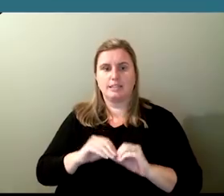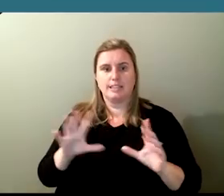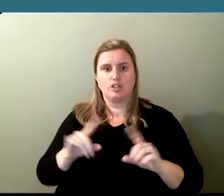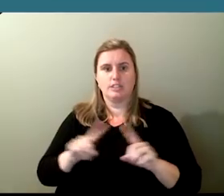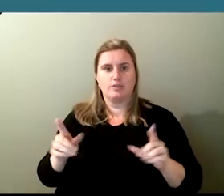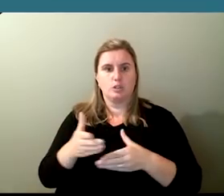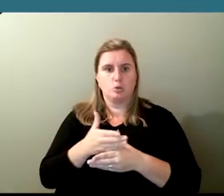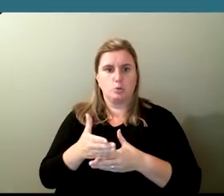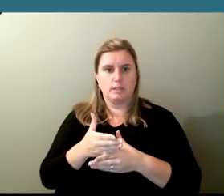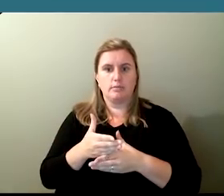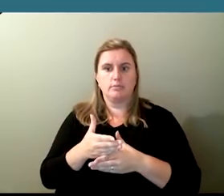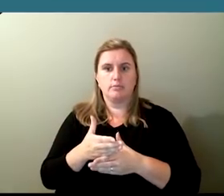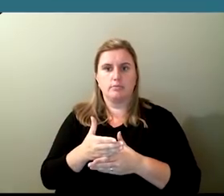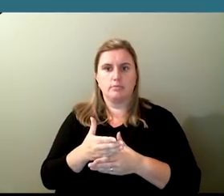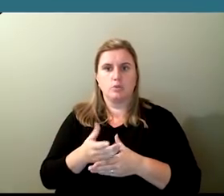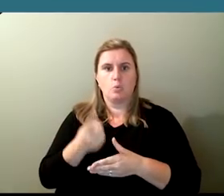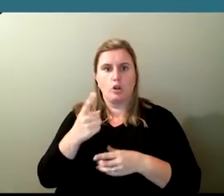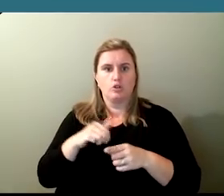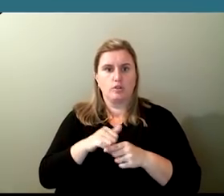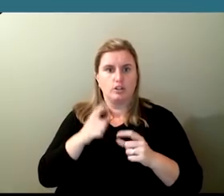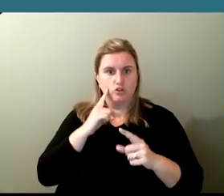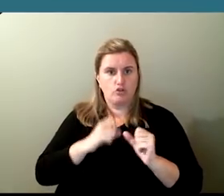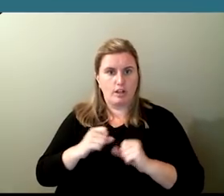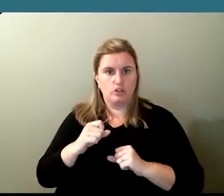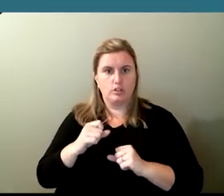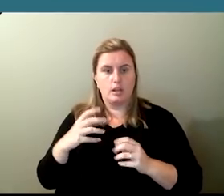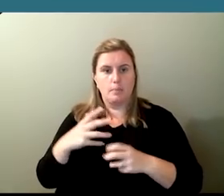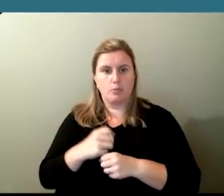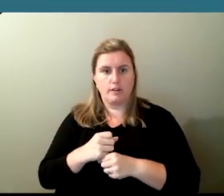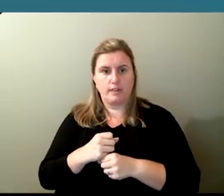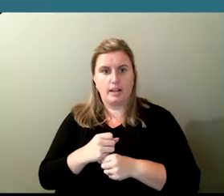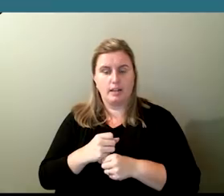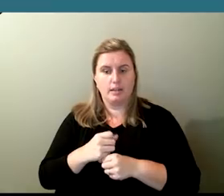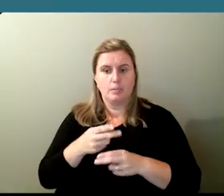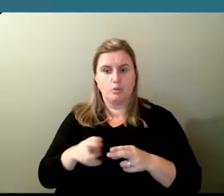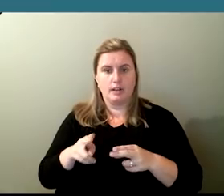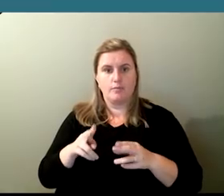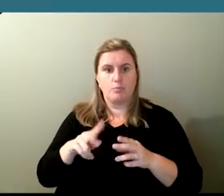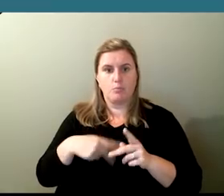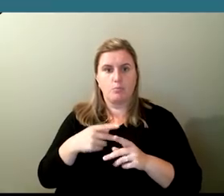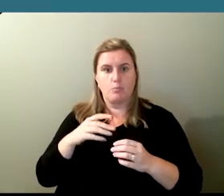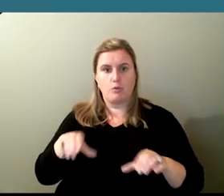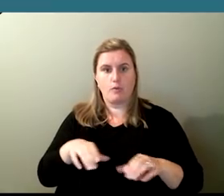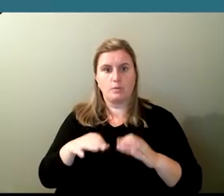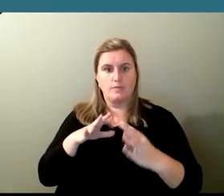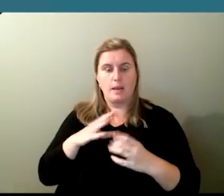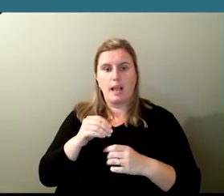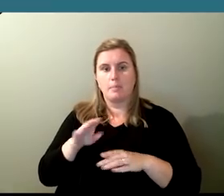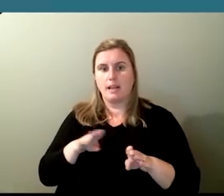between one training strategy, abbreviated brief performance feedback, and behavioral skills training.